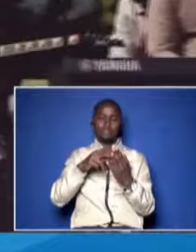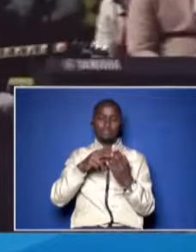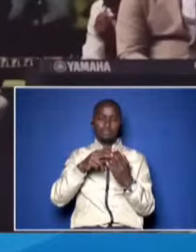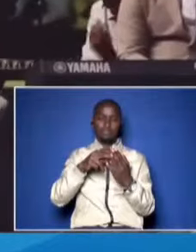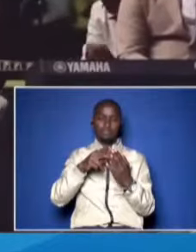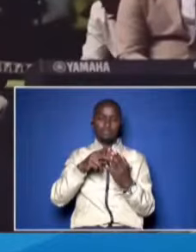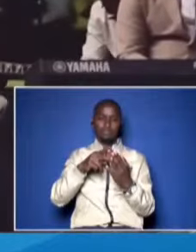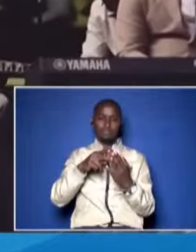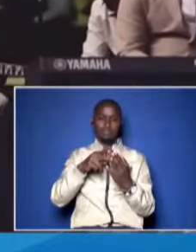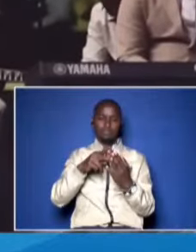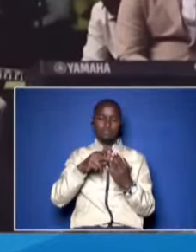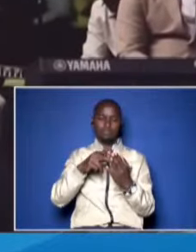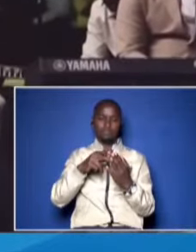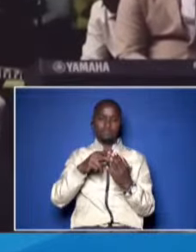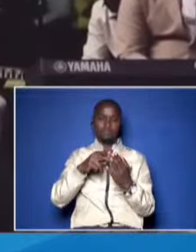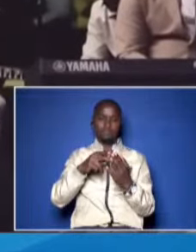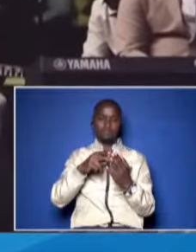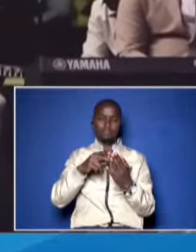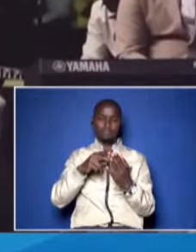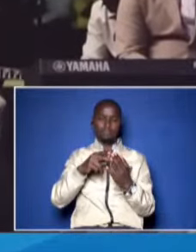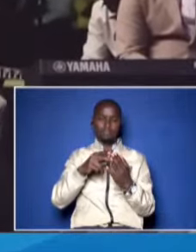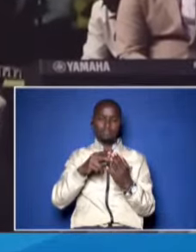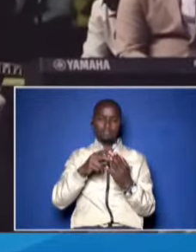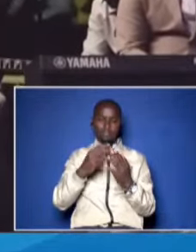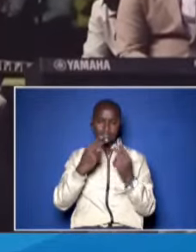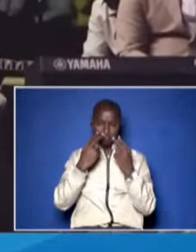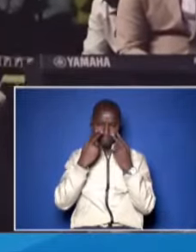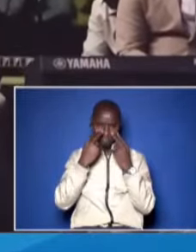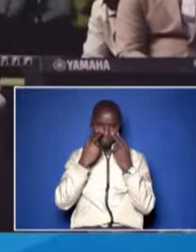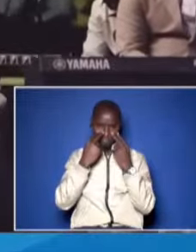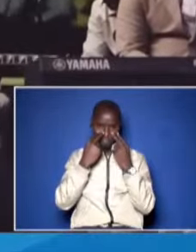Jerusalem let's see your translating this